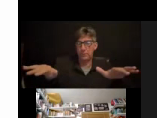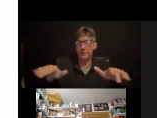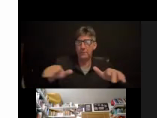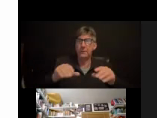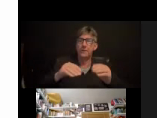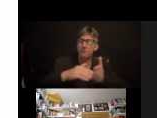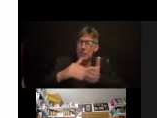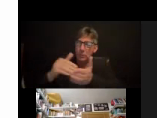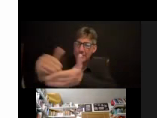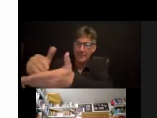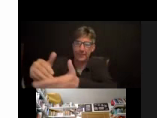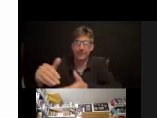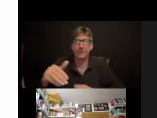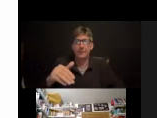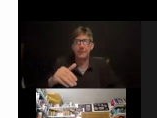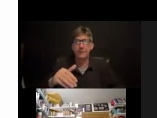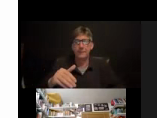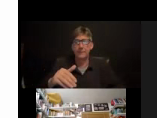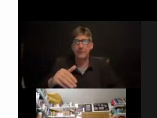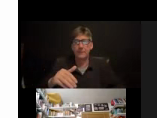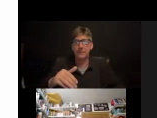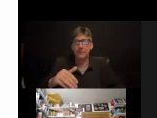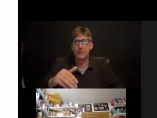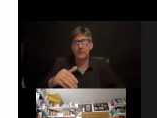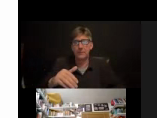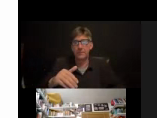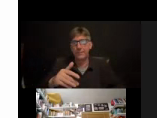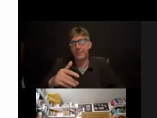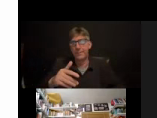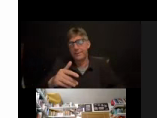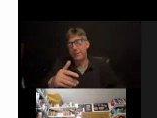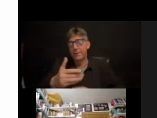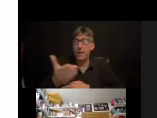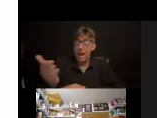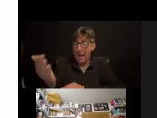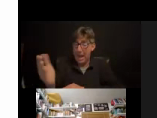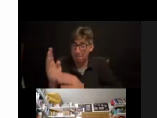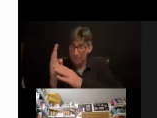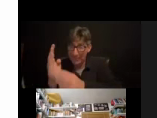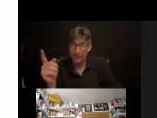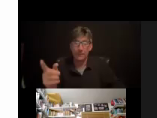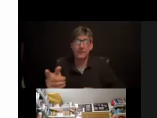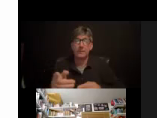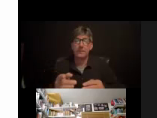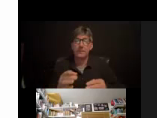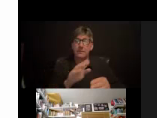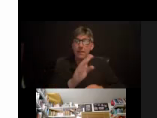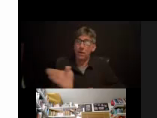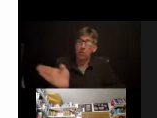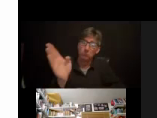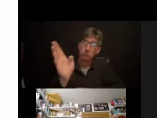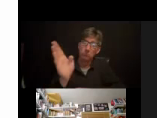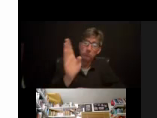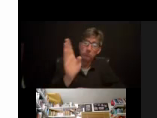frequencies across maybe fewer day parts. So just the AM peak and then maybe the rest of the day and then a couple of